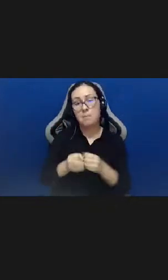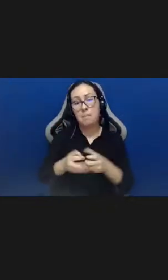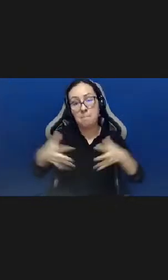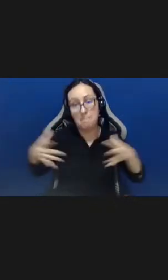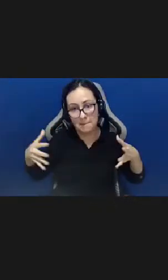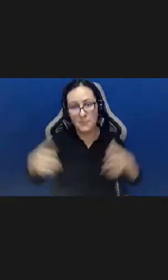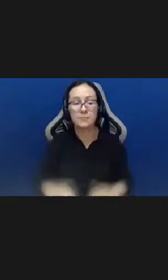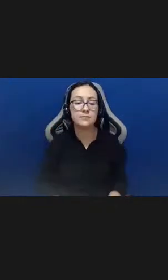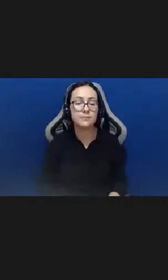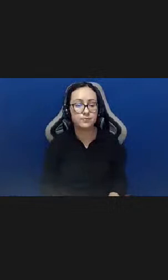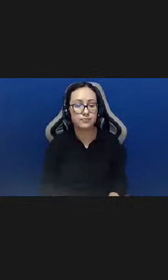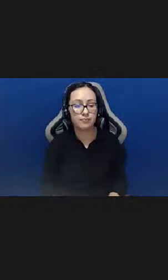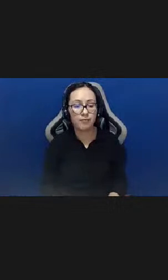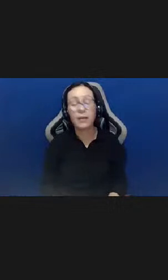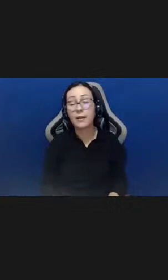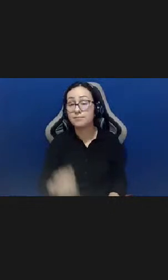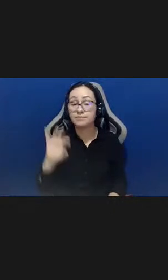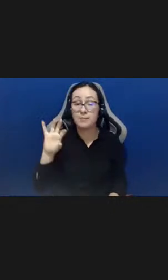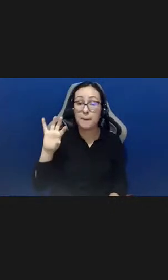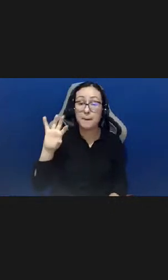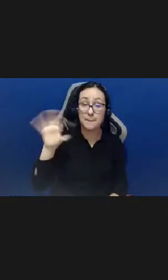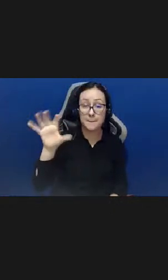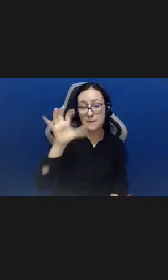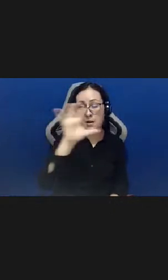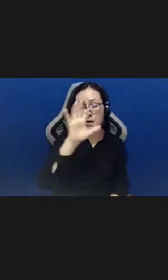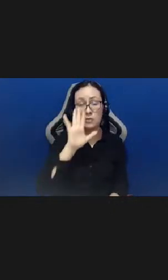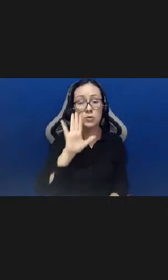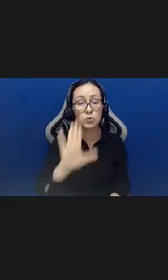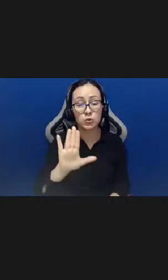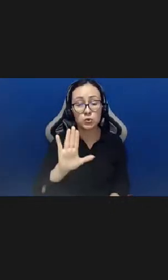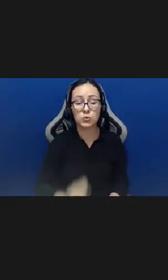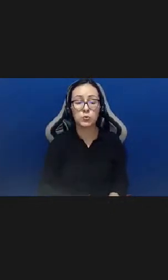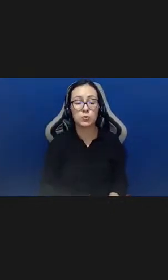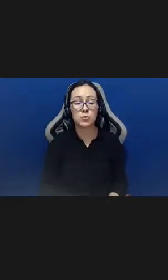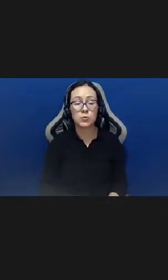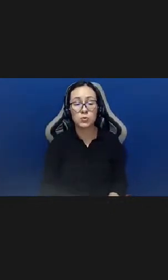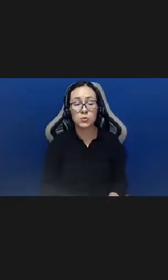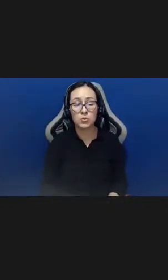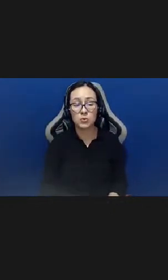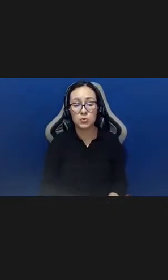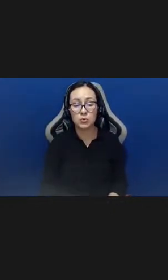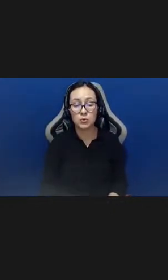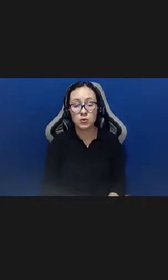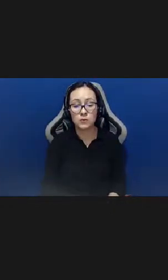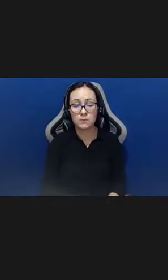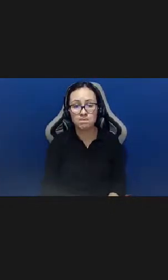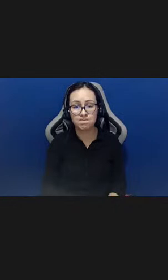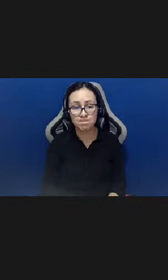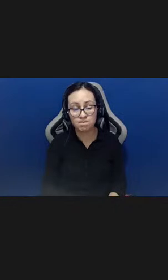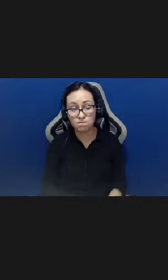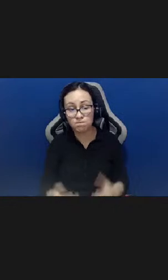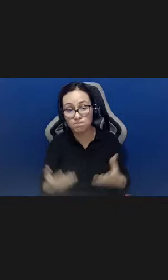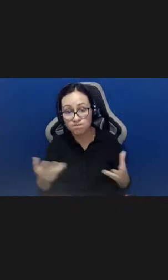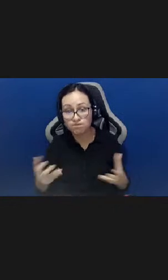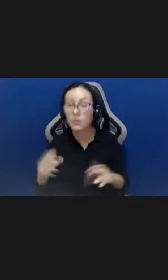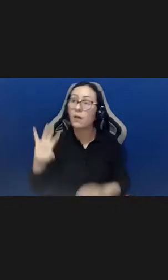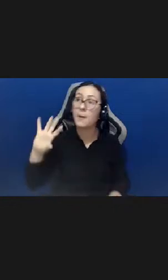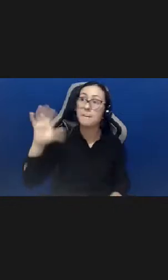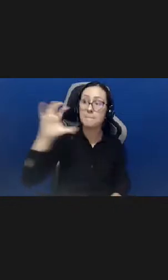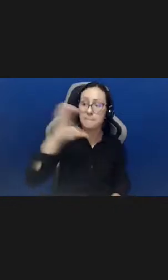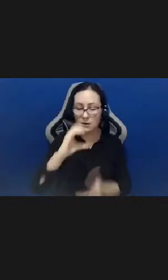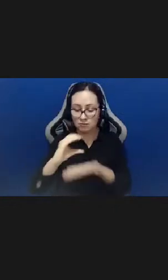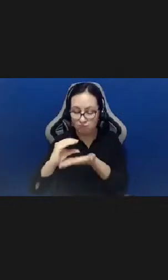level of statu quo ante because of the destruction of the economy